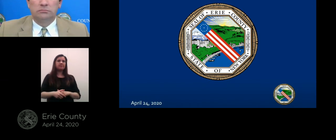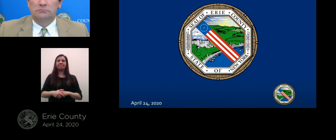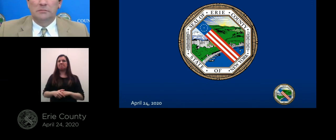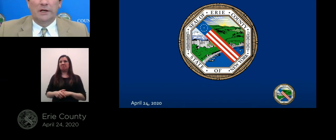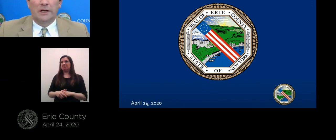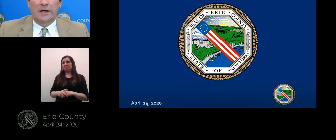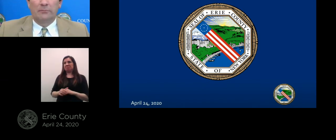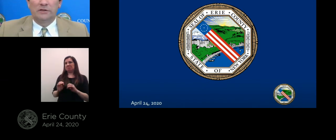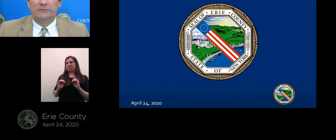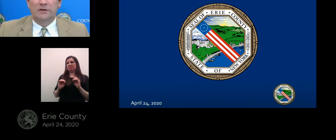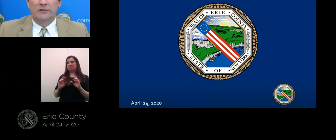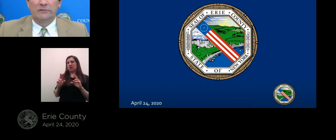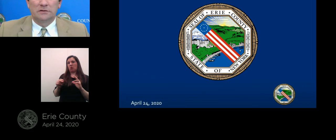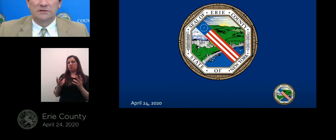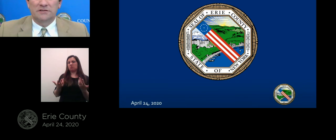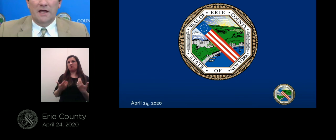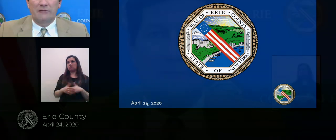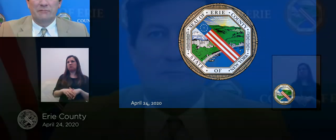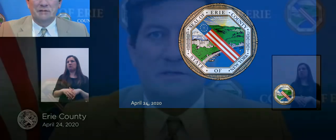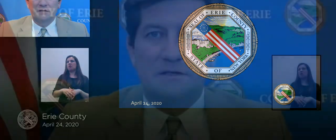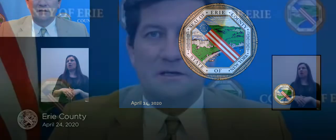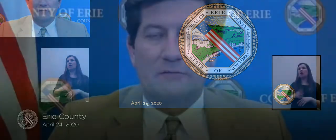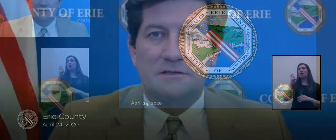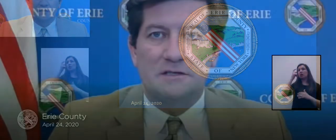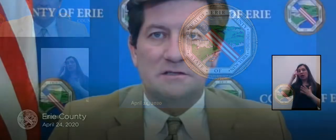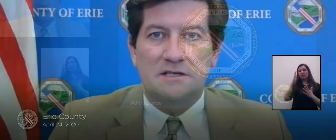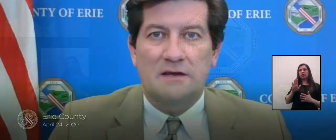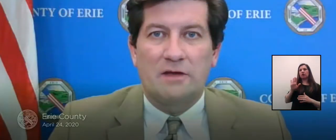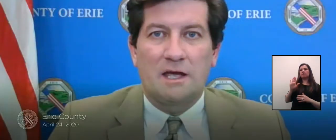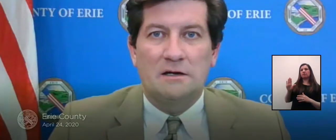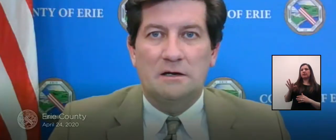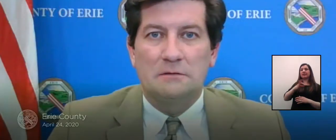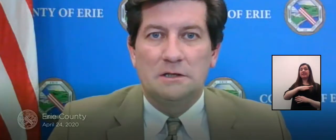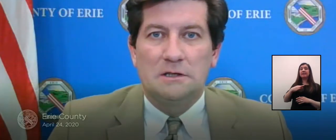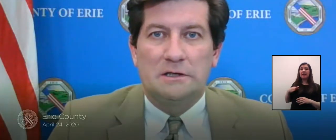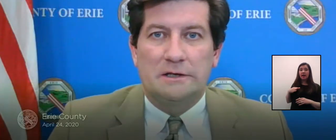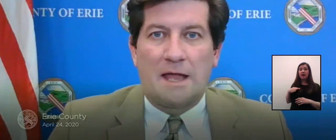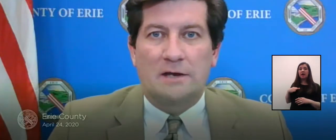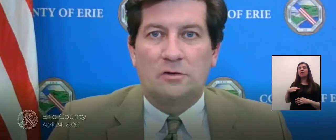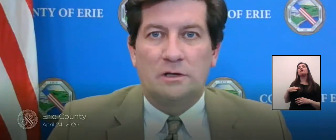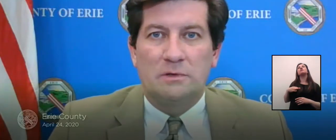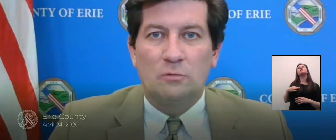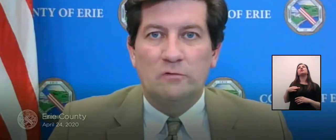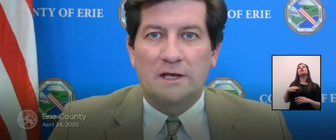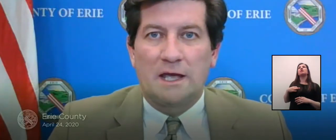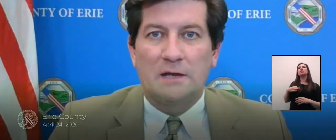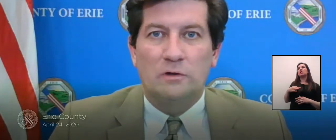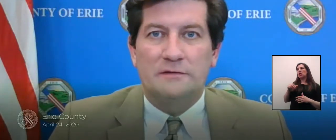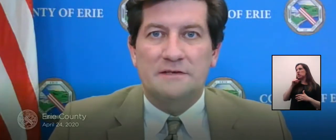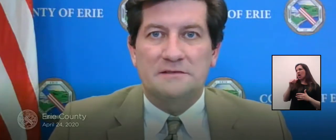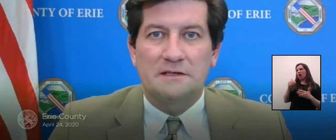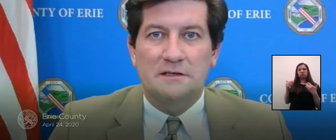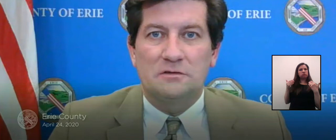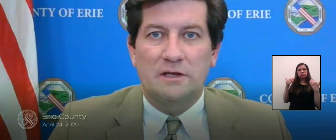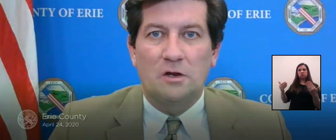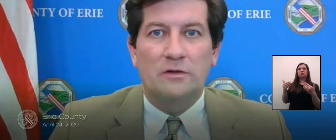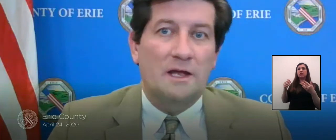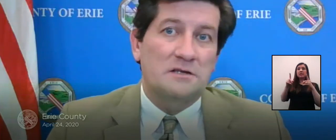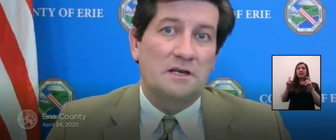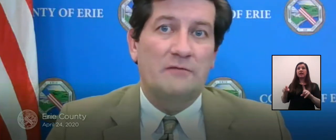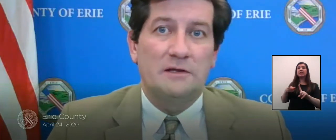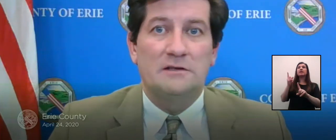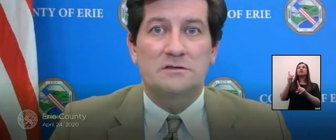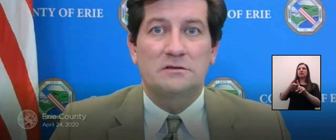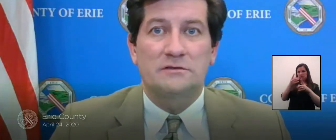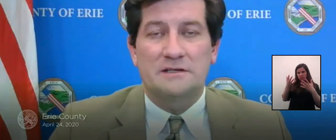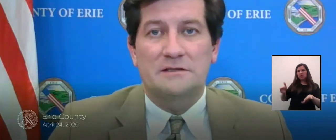No. I believe the governor's staff, based on the conversations I've had, are not going to be moving ahead with testing until they know they